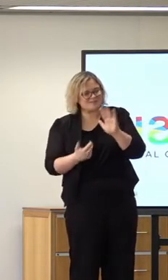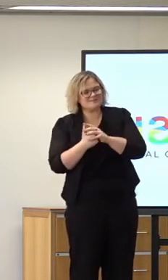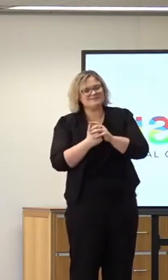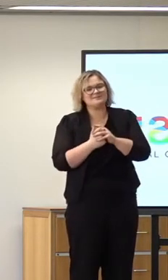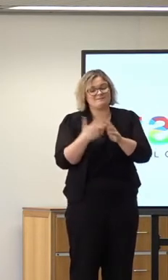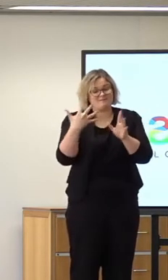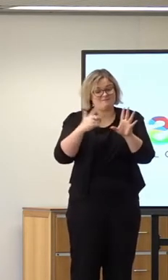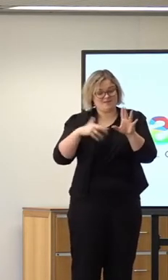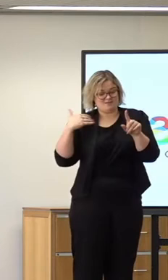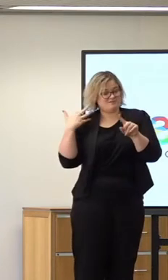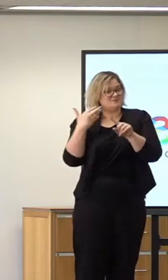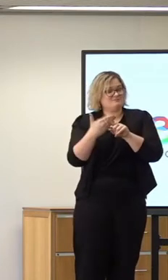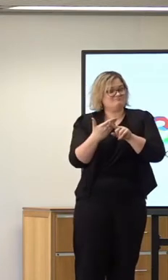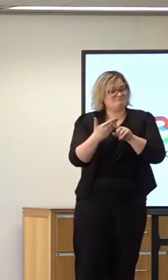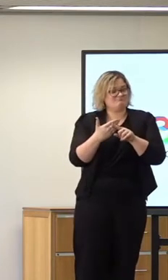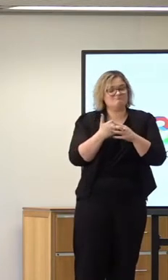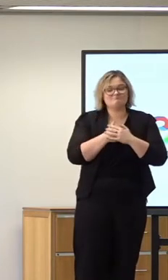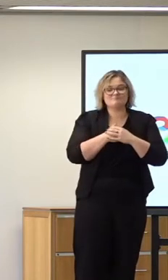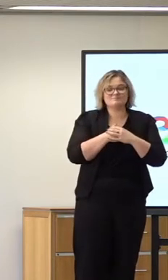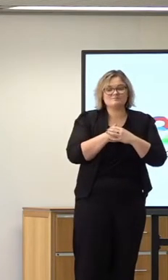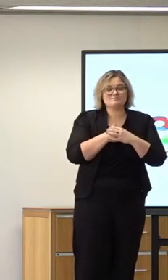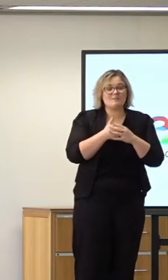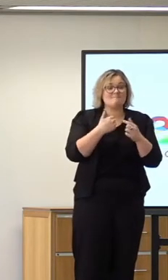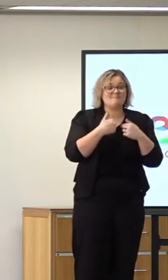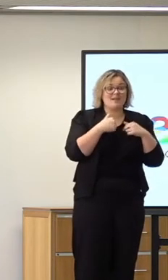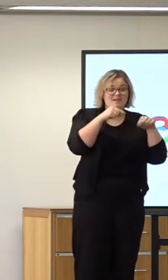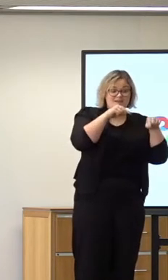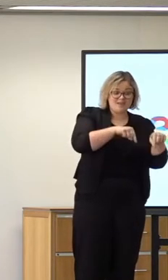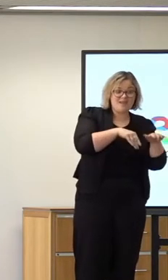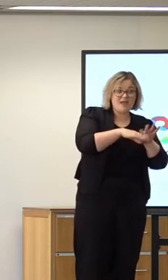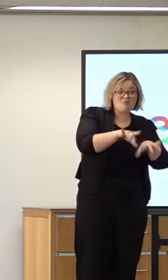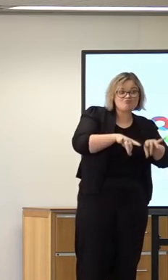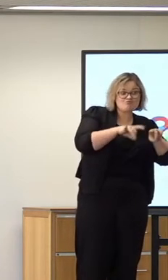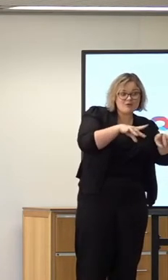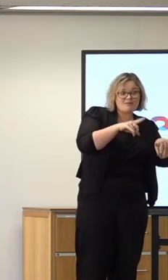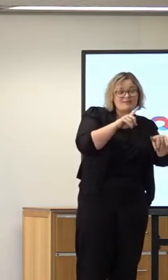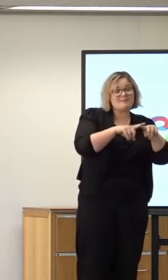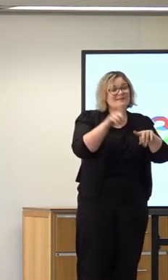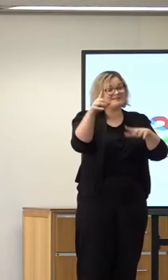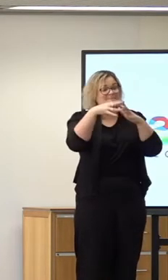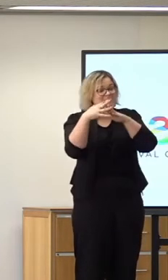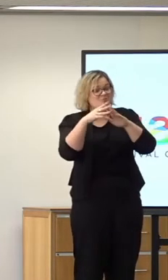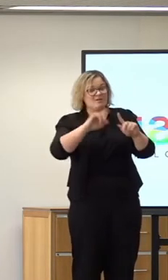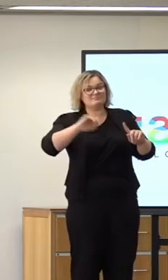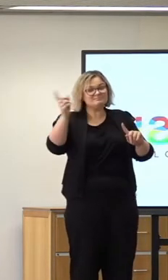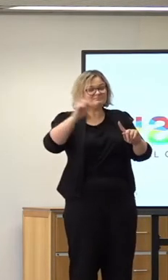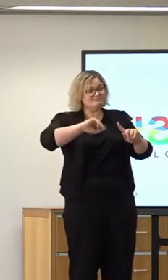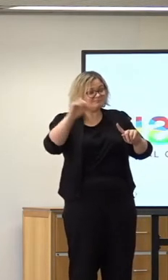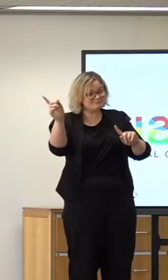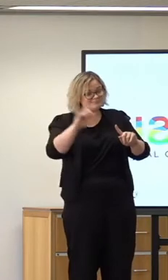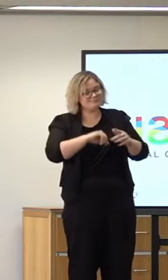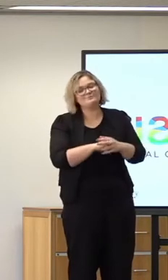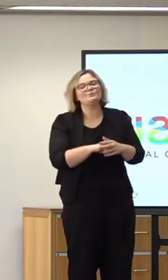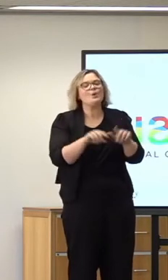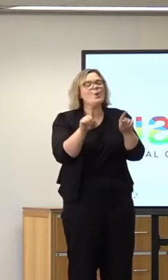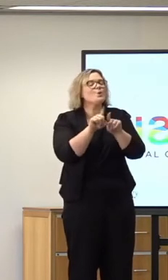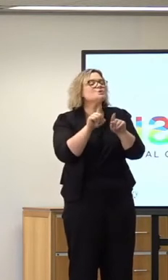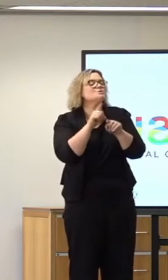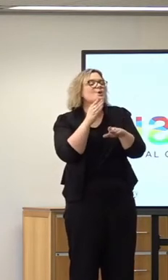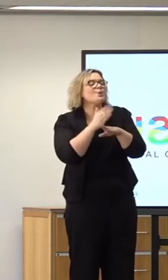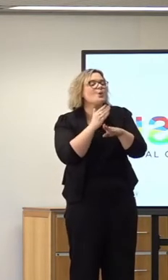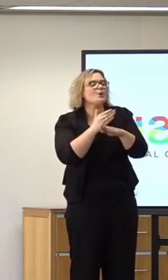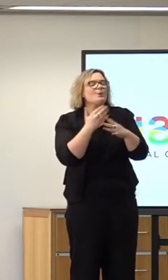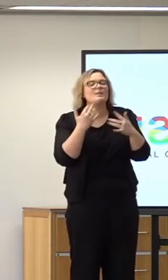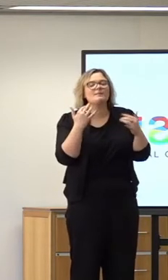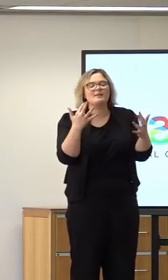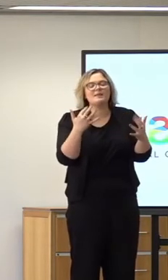last 15 years, and that's sort of been between here in Australia and through the US as well, as working with lots